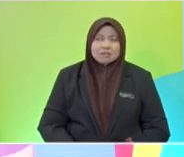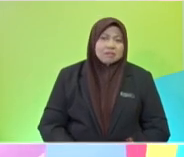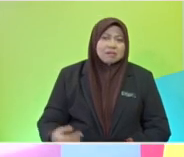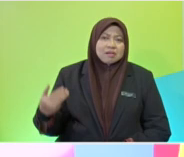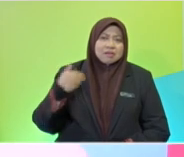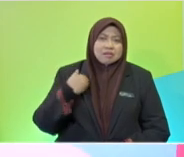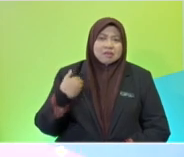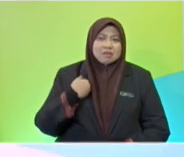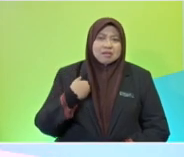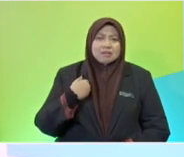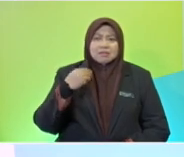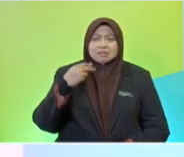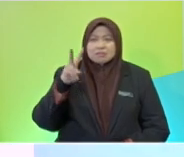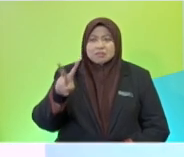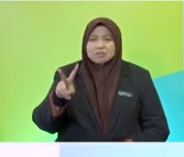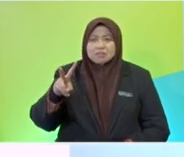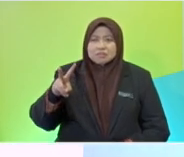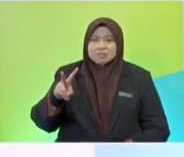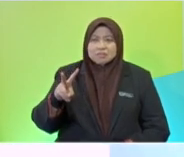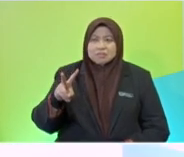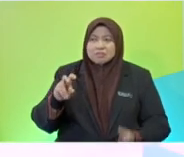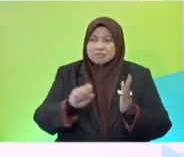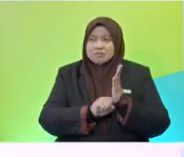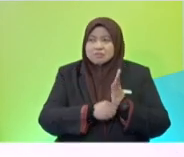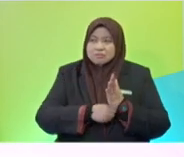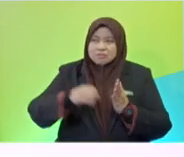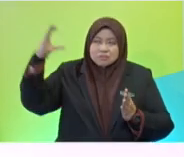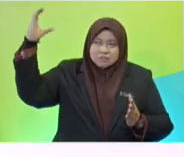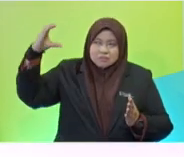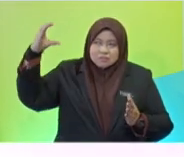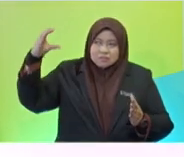from different directions? Or maybe it's from the top?